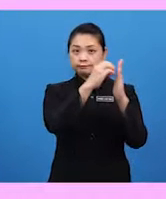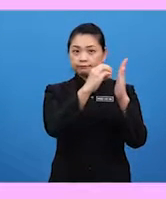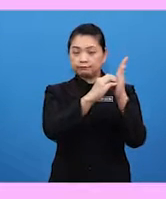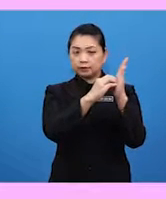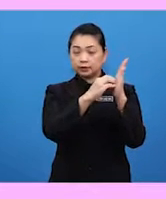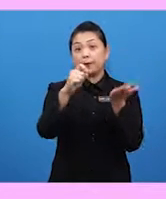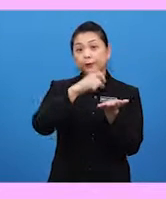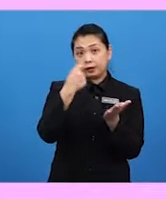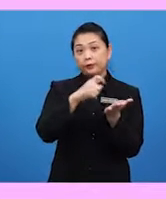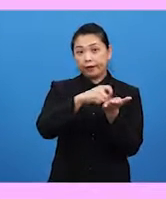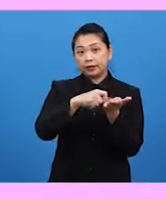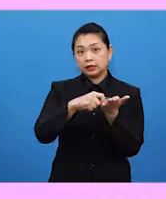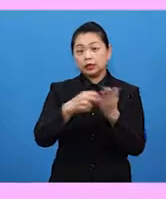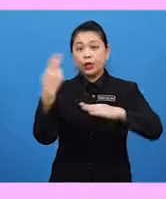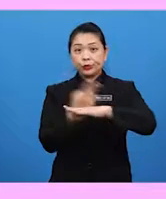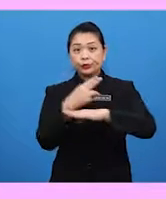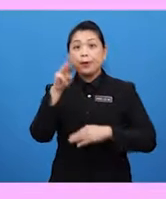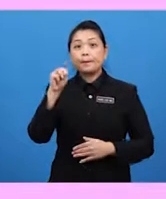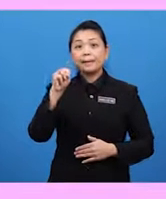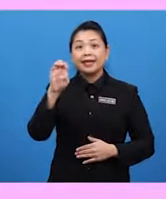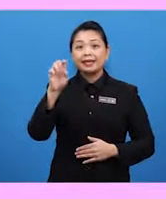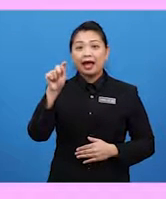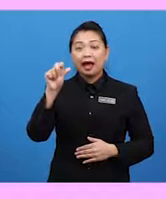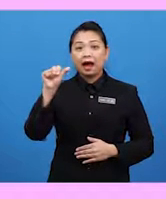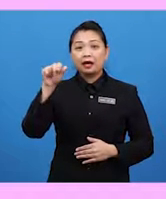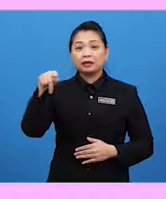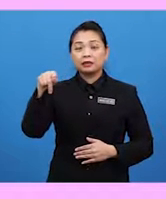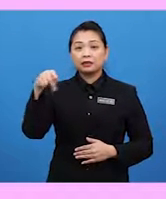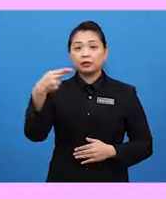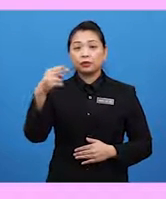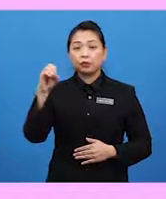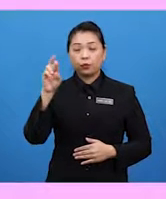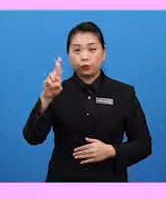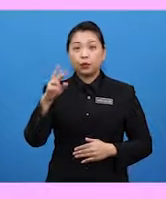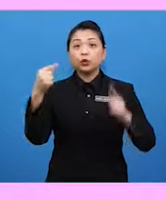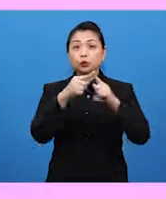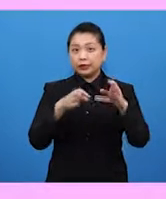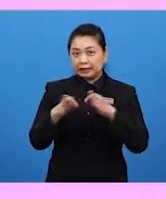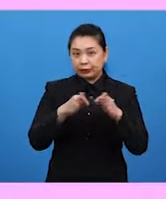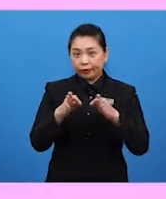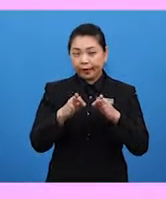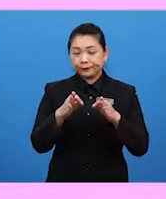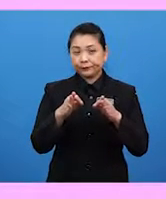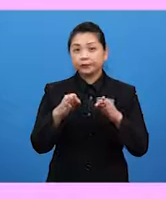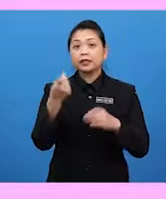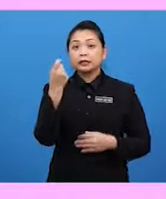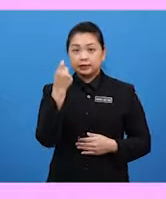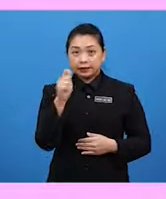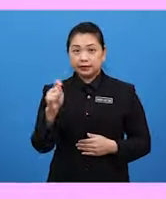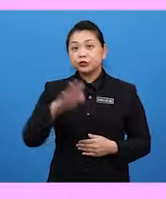uses metaphor to describe the behavior of the child. Today you're a lamb,